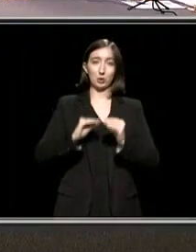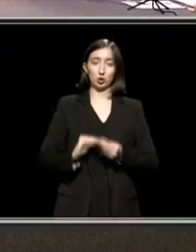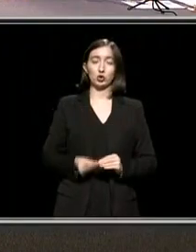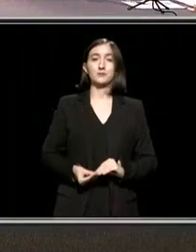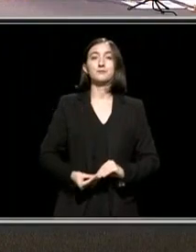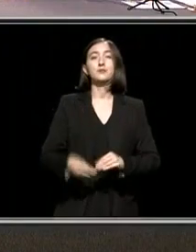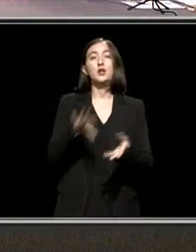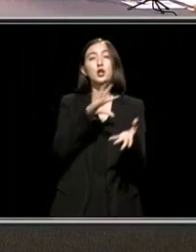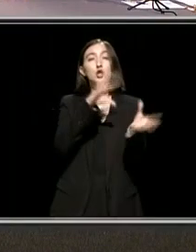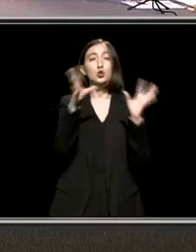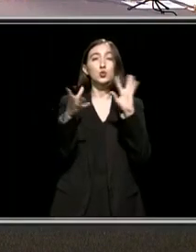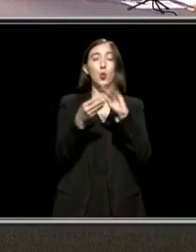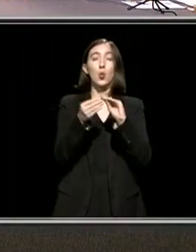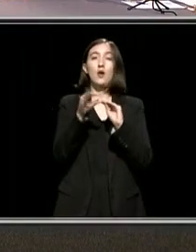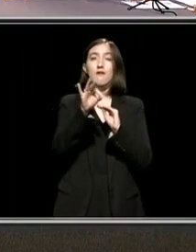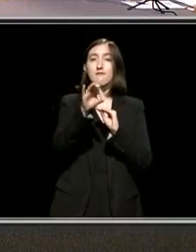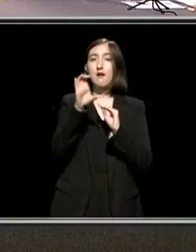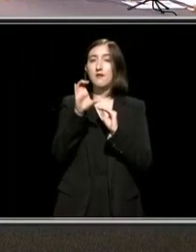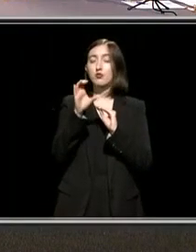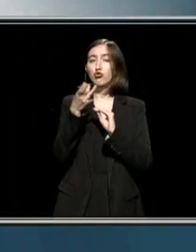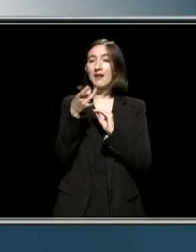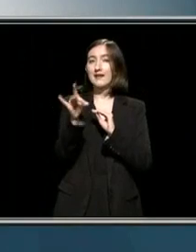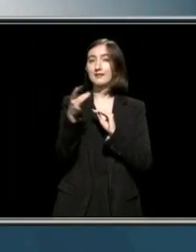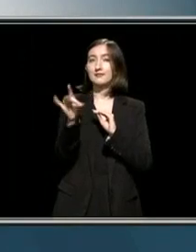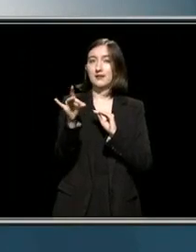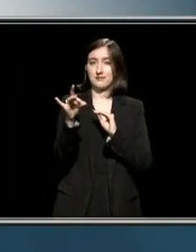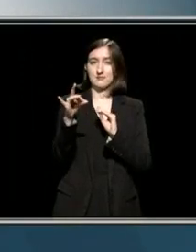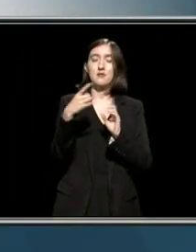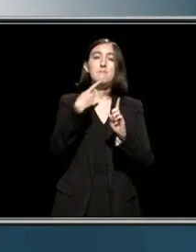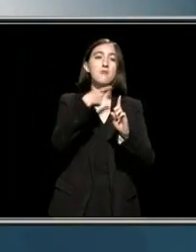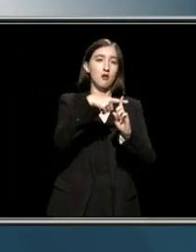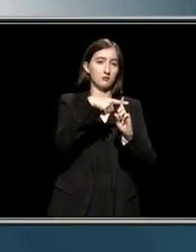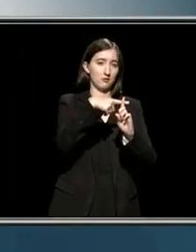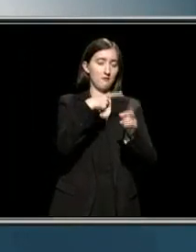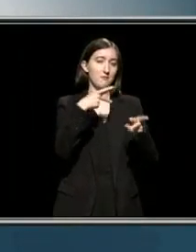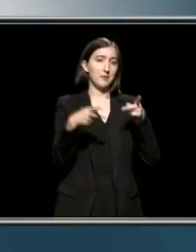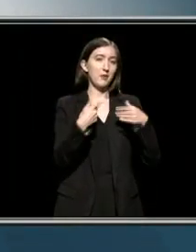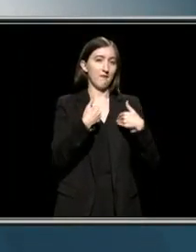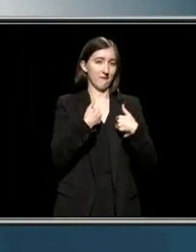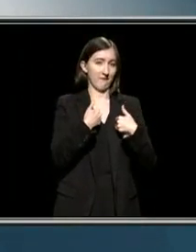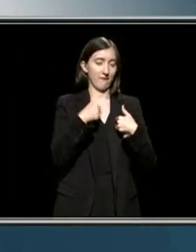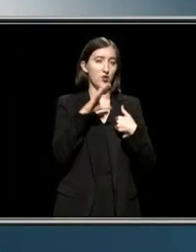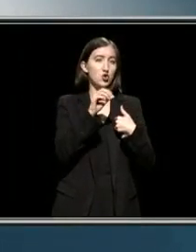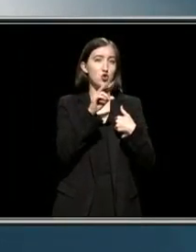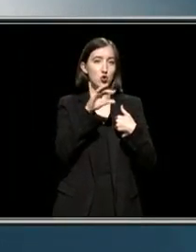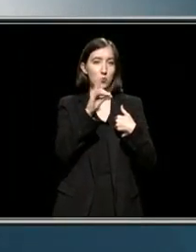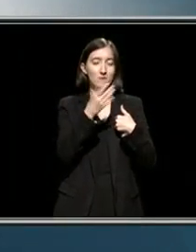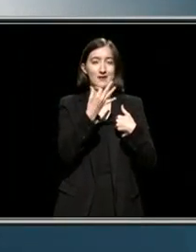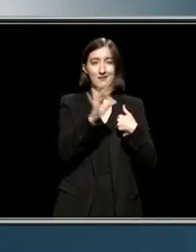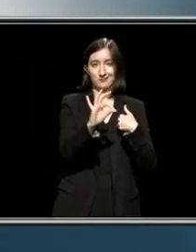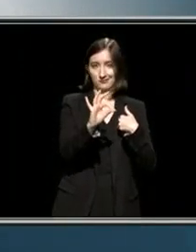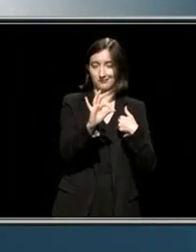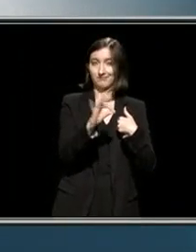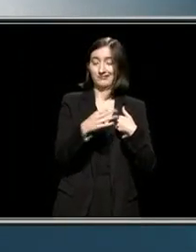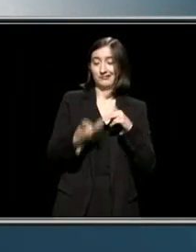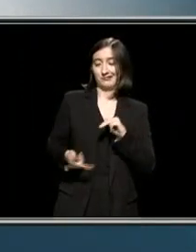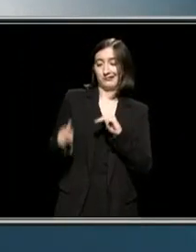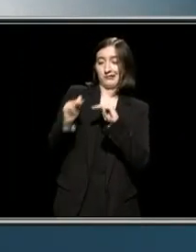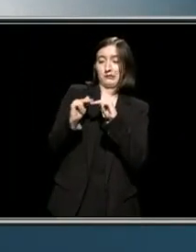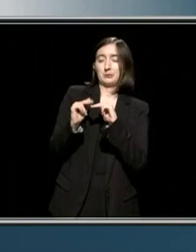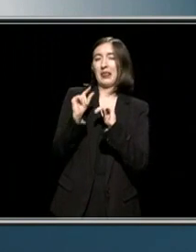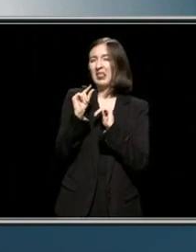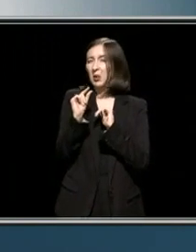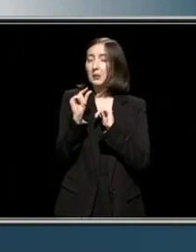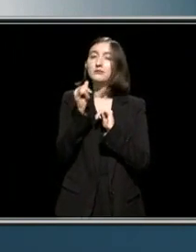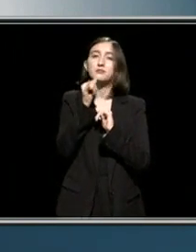A total of 918 confirmed positive COVID-19 cases in our community. That's up slightly